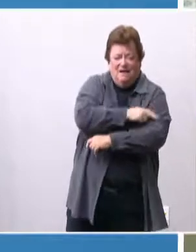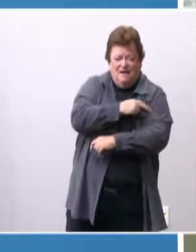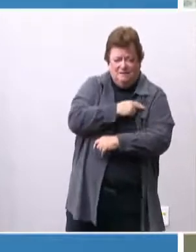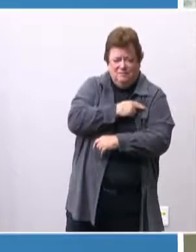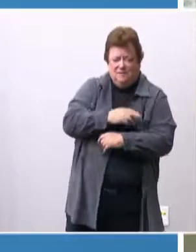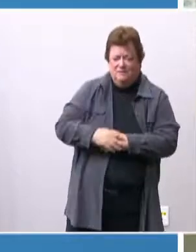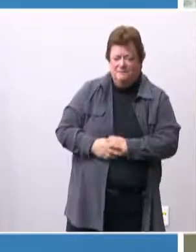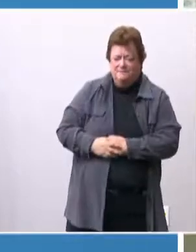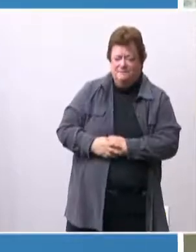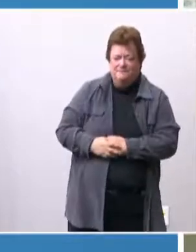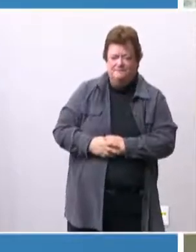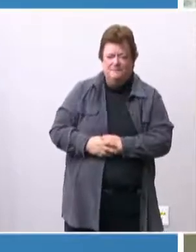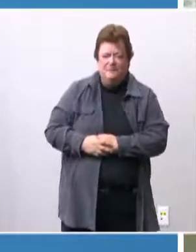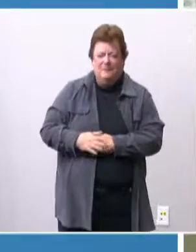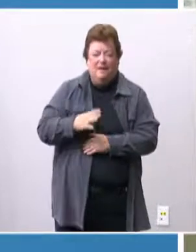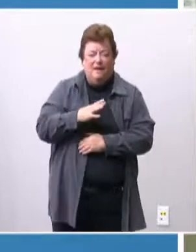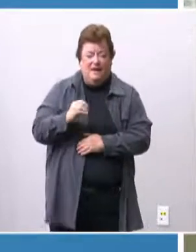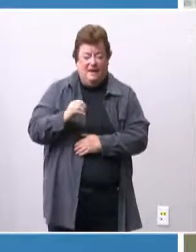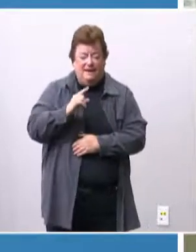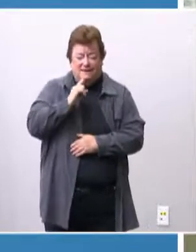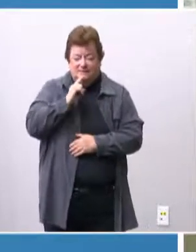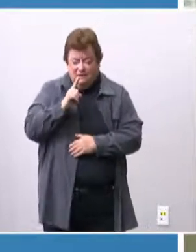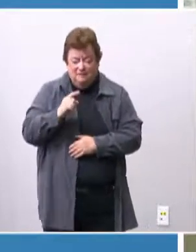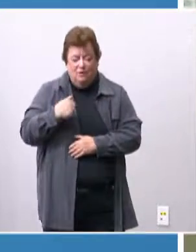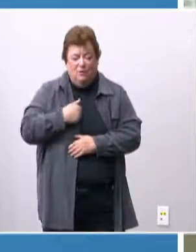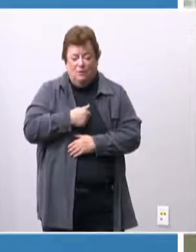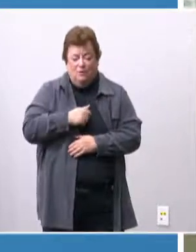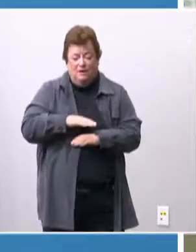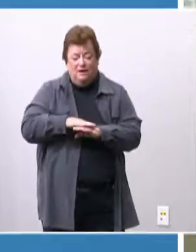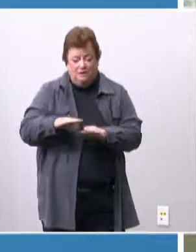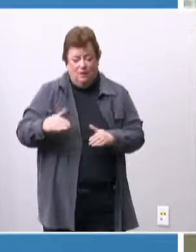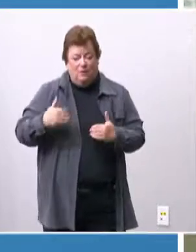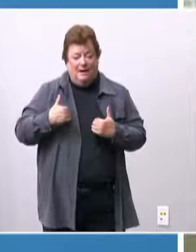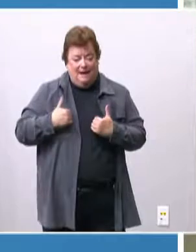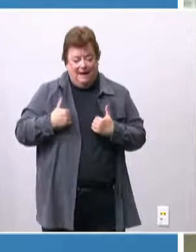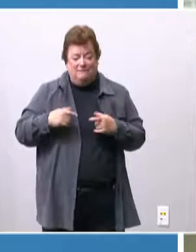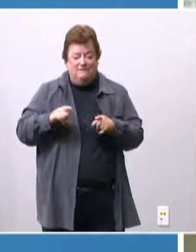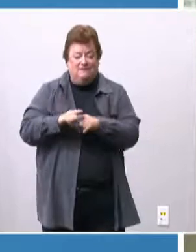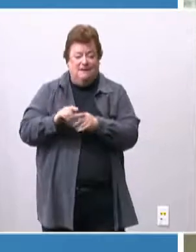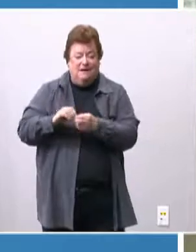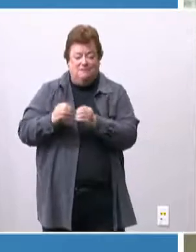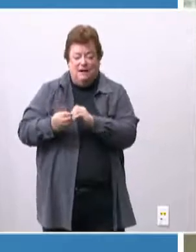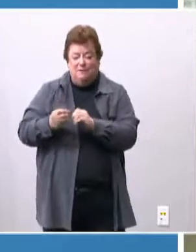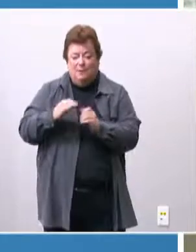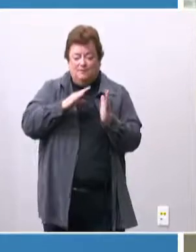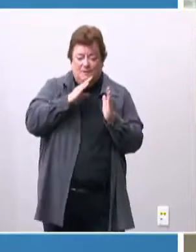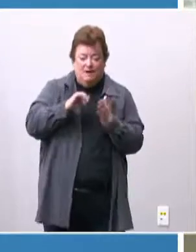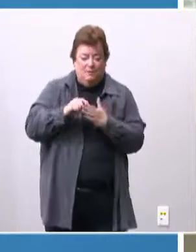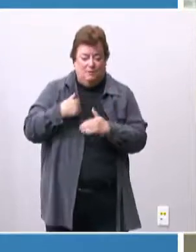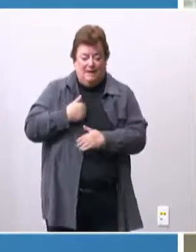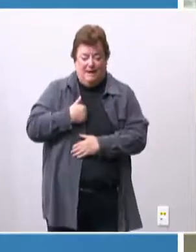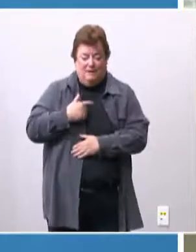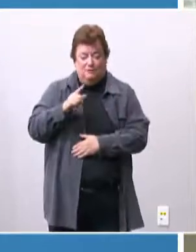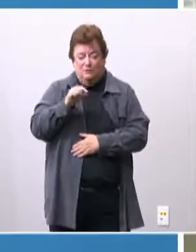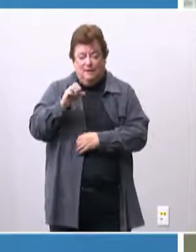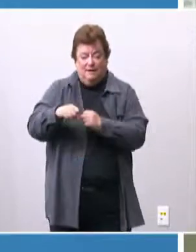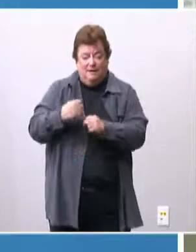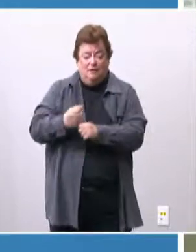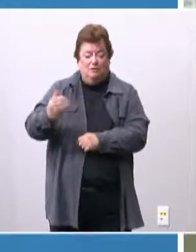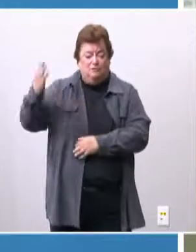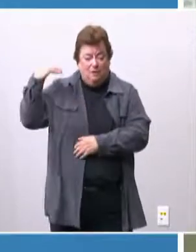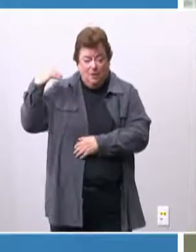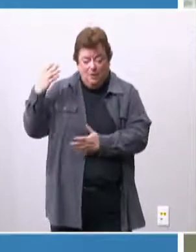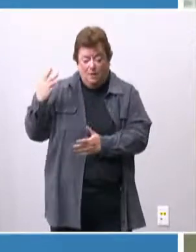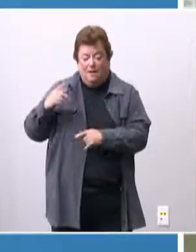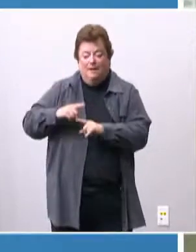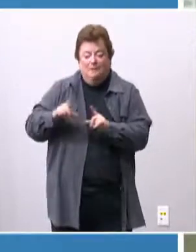will. And indeed, we don't have the number of beds that we had, let's say 20 years ago, for those reasons.